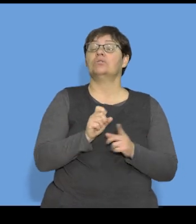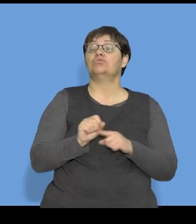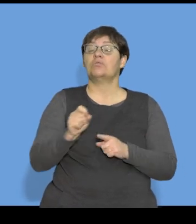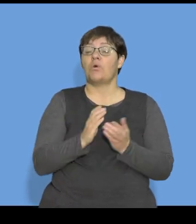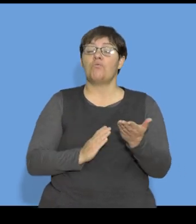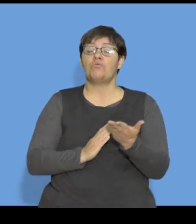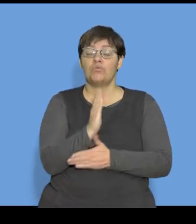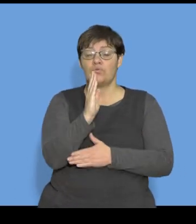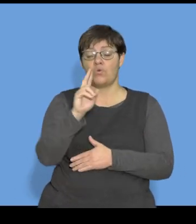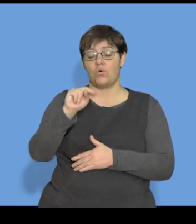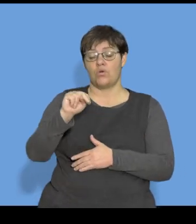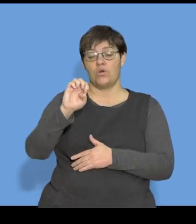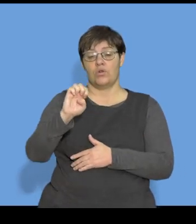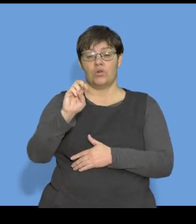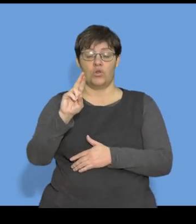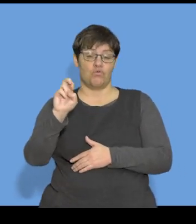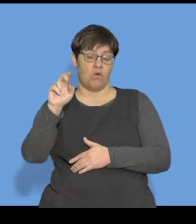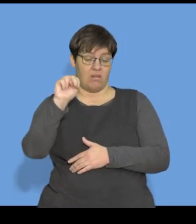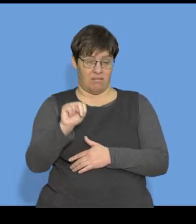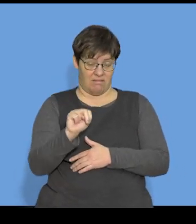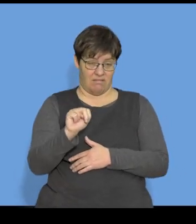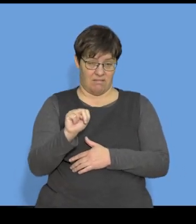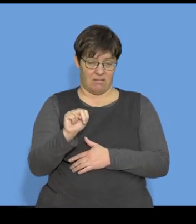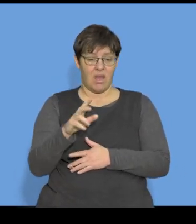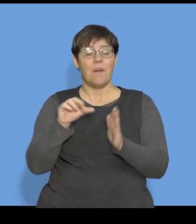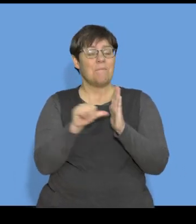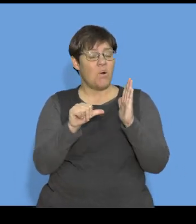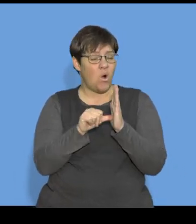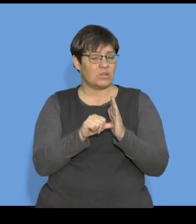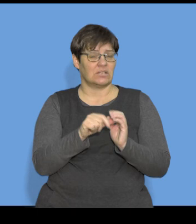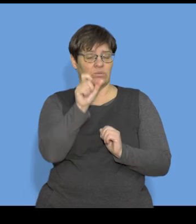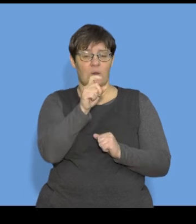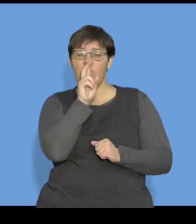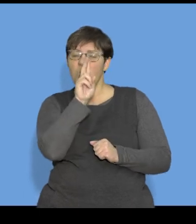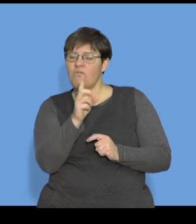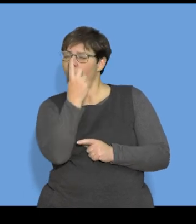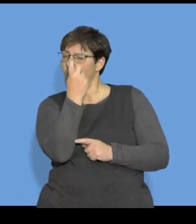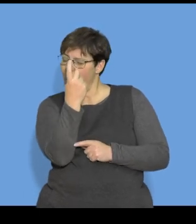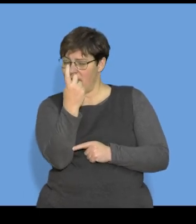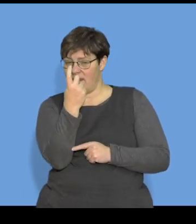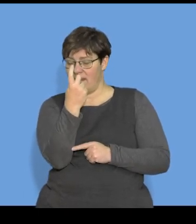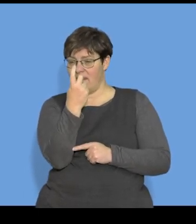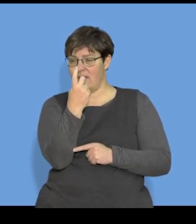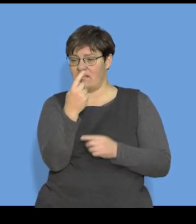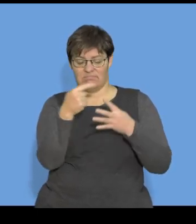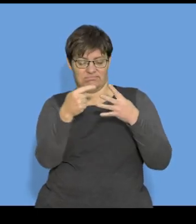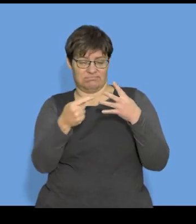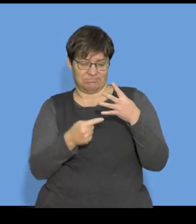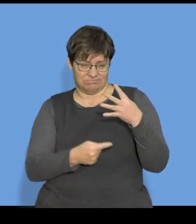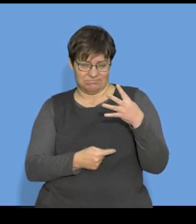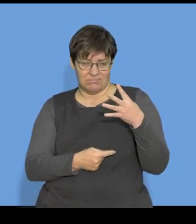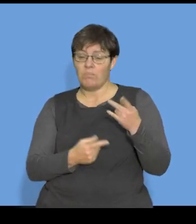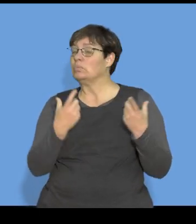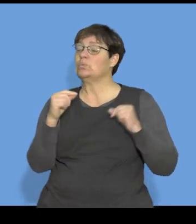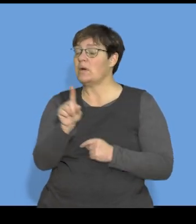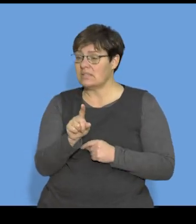transmission through a neuron? Keywords here. We're looking for only one of the